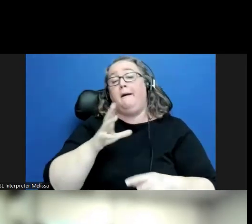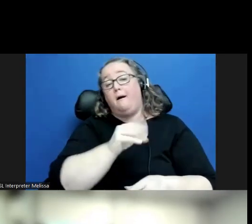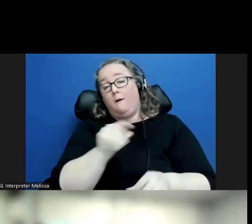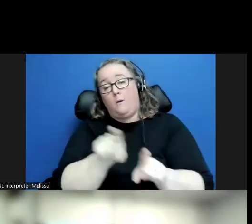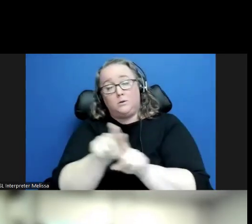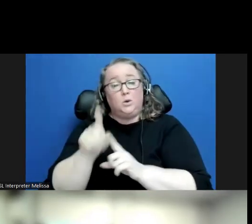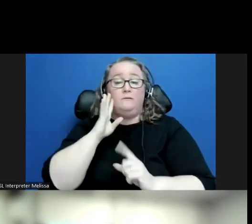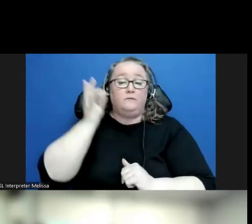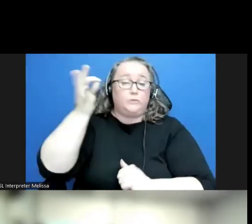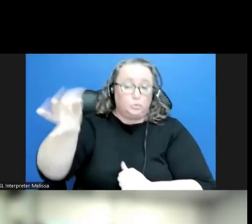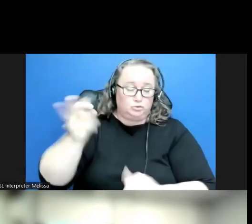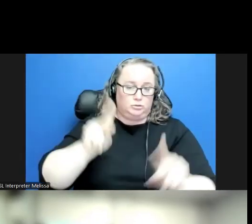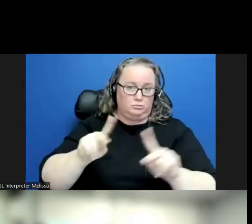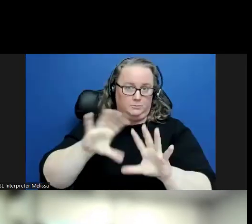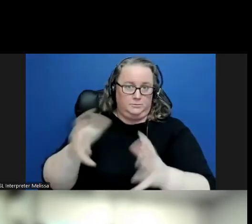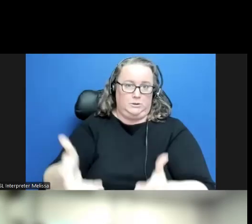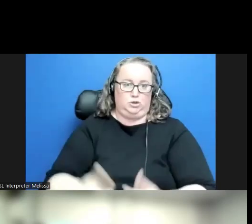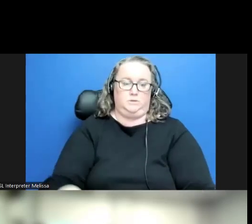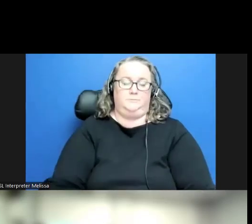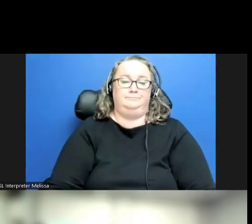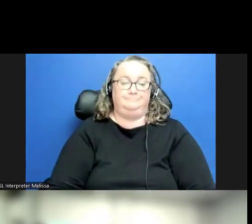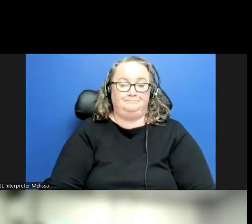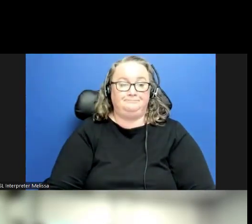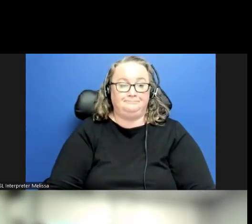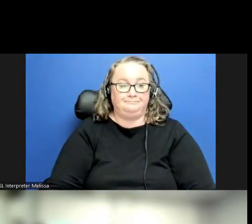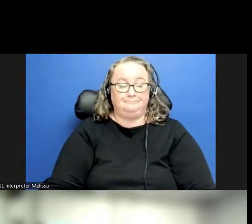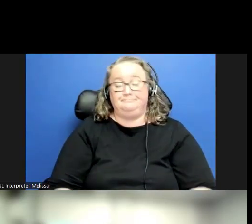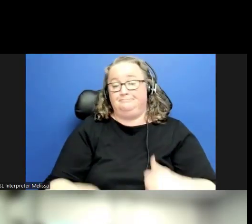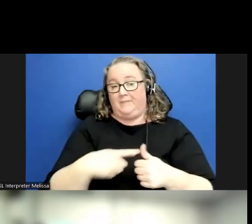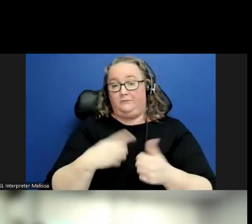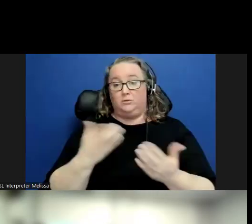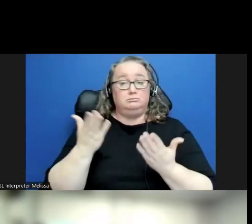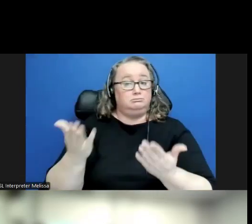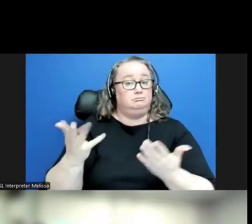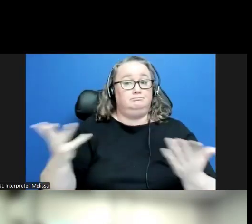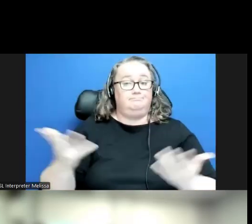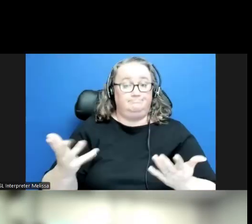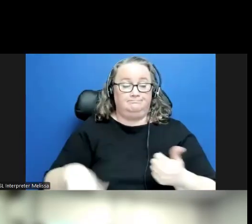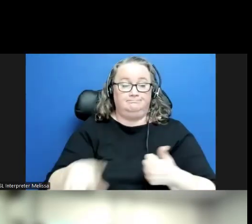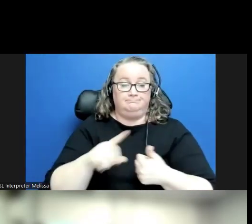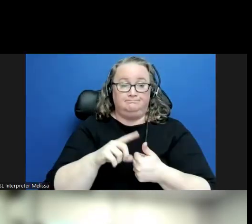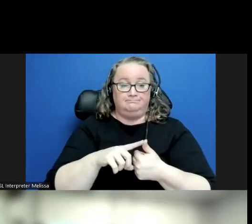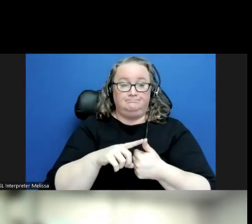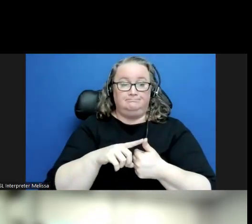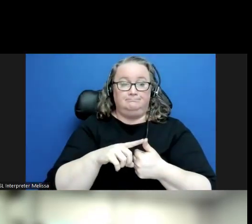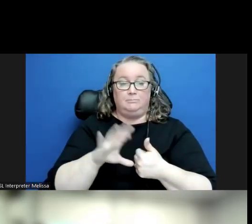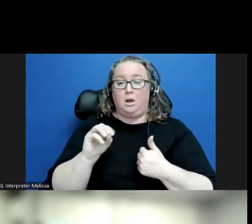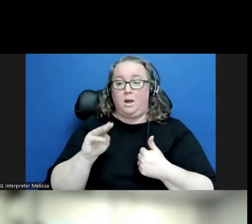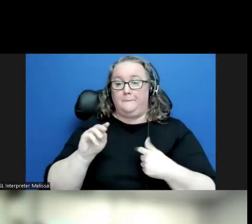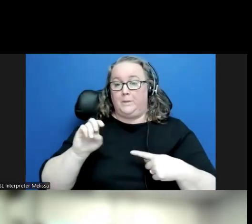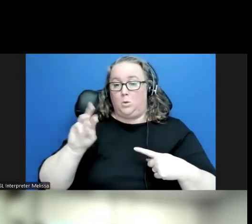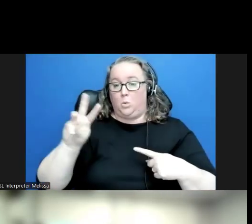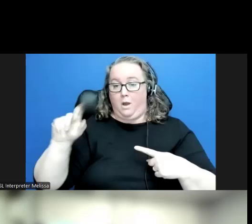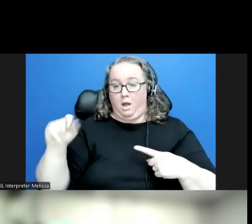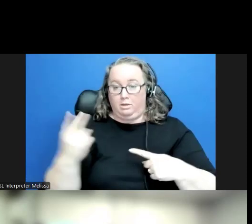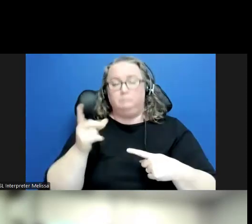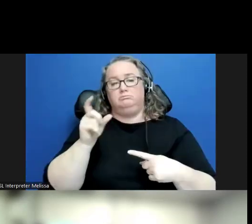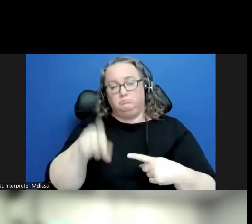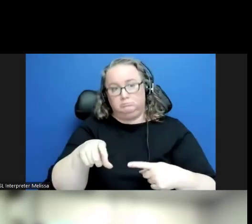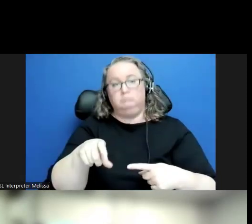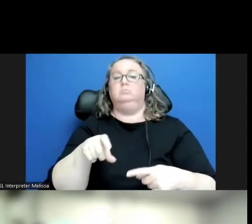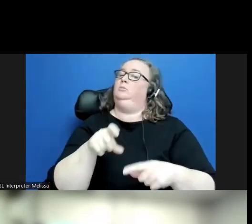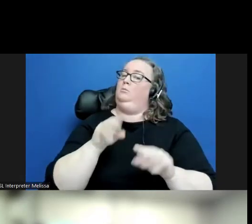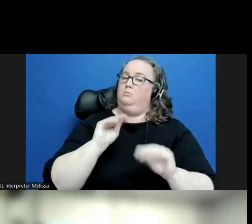future Bridgewater population. The first recommendation is that the Commonwealth must immediately place all Bridgewater